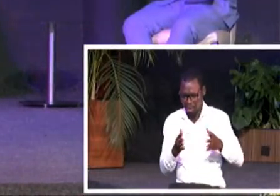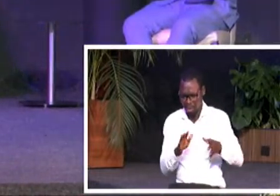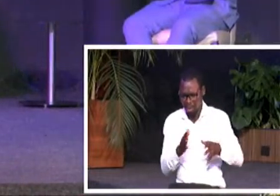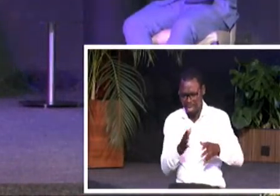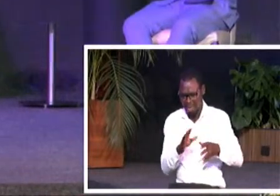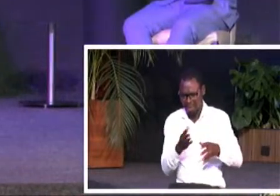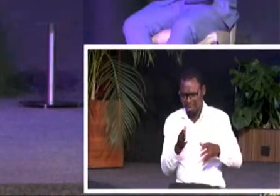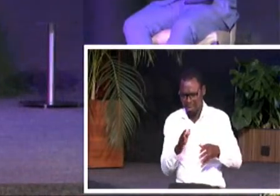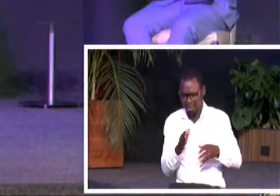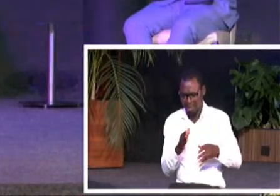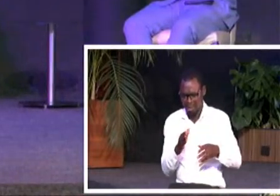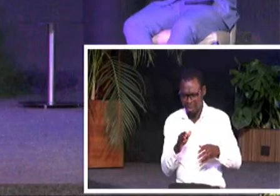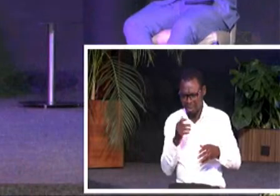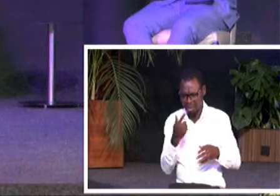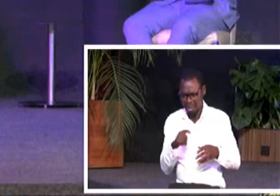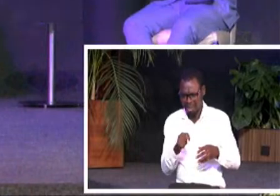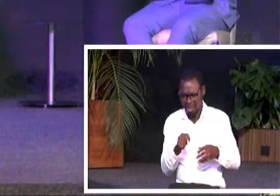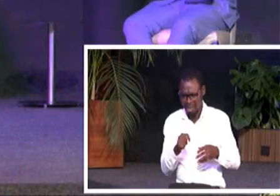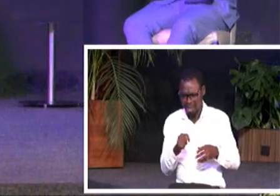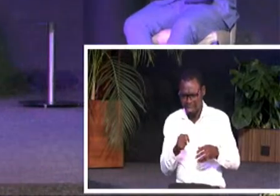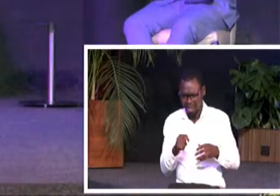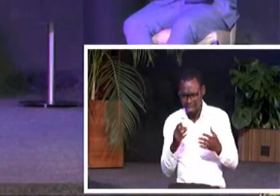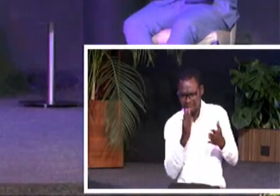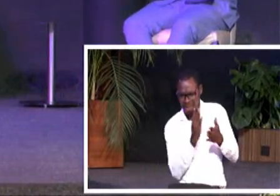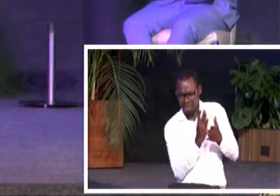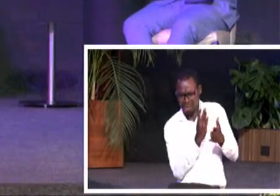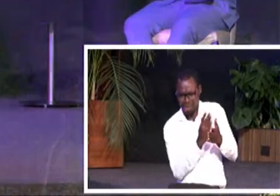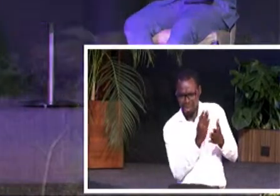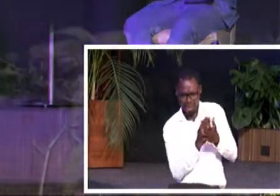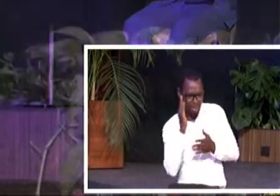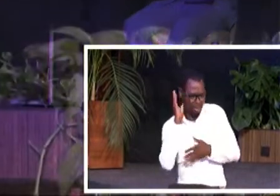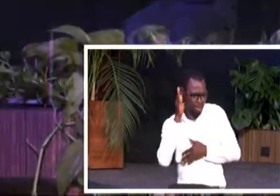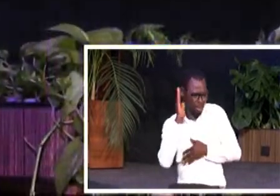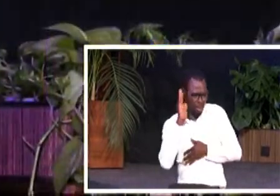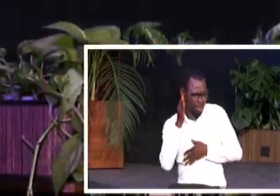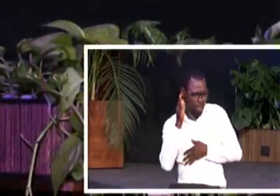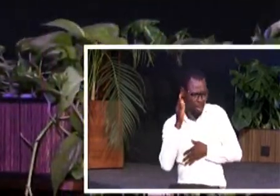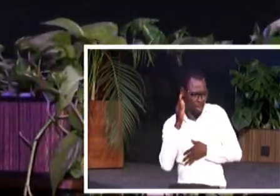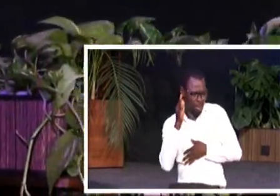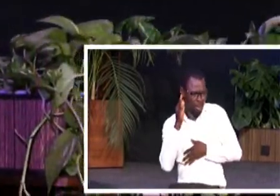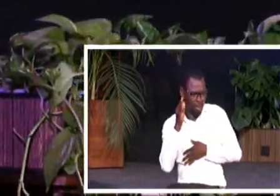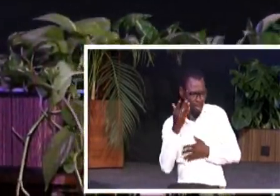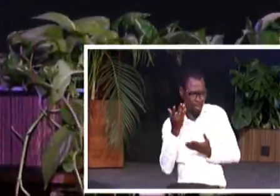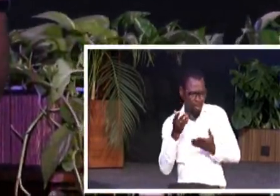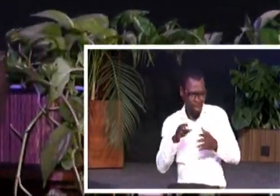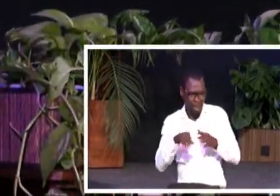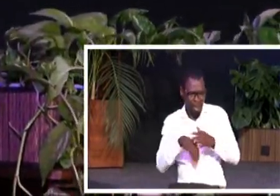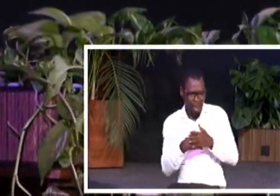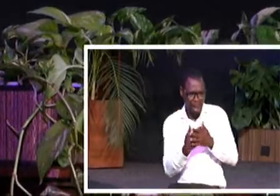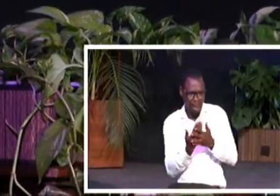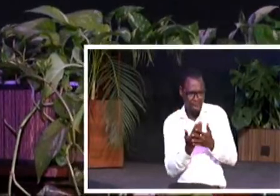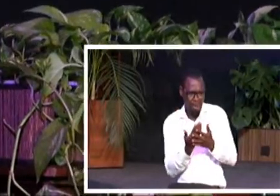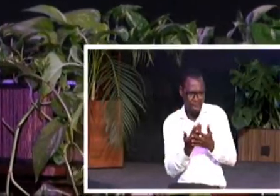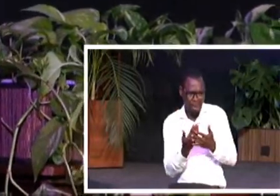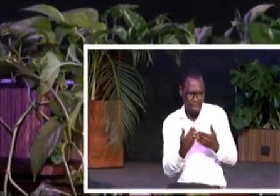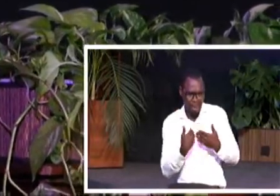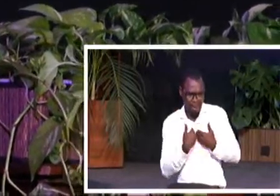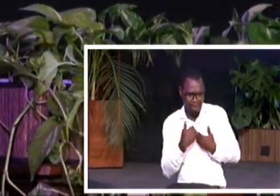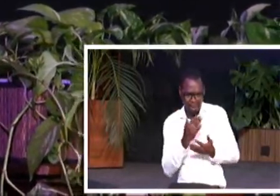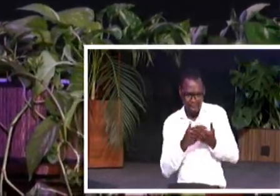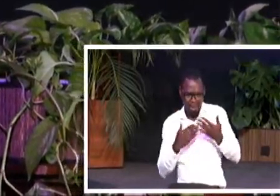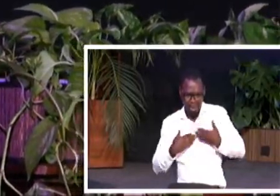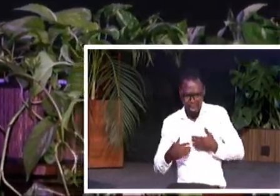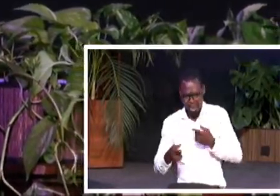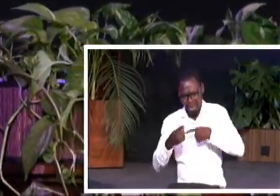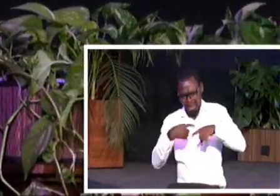And the restrictions in presentations, in terms of having somebody, you know, doing the